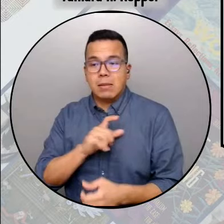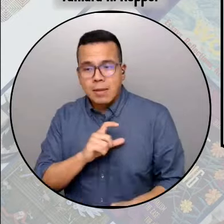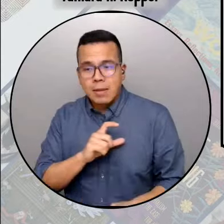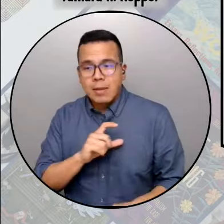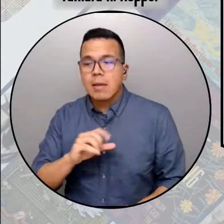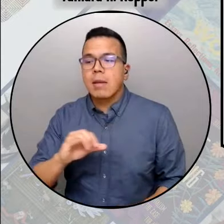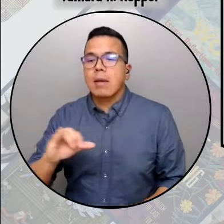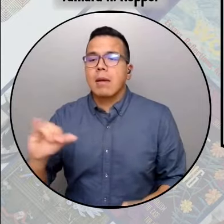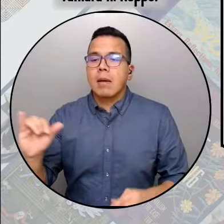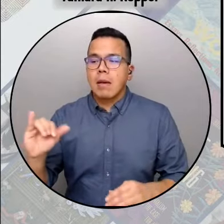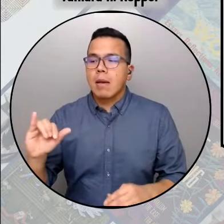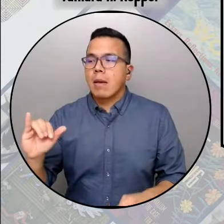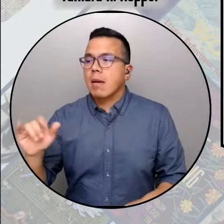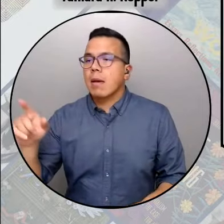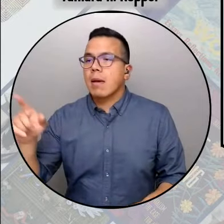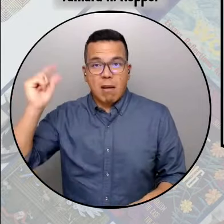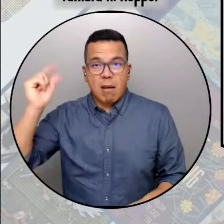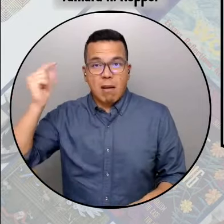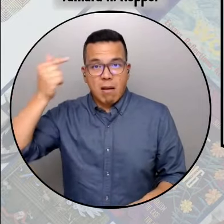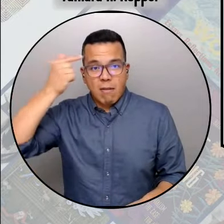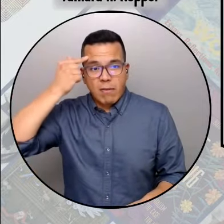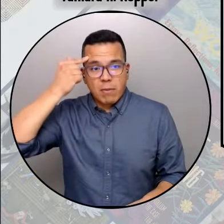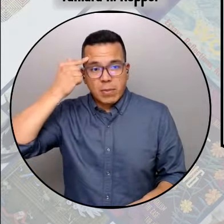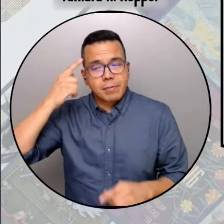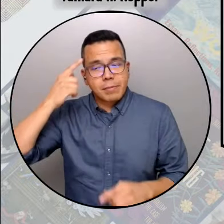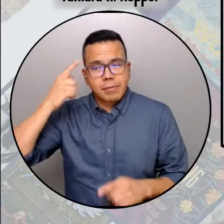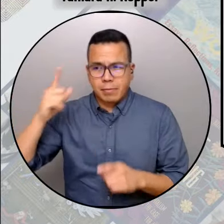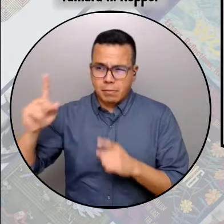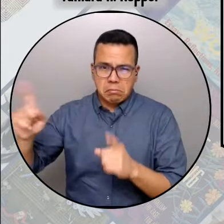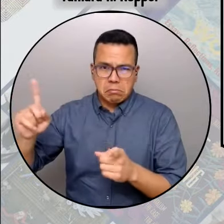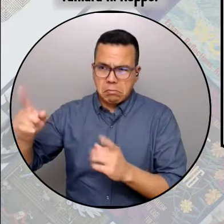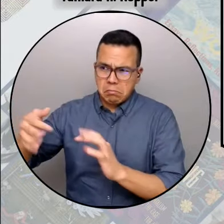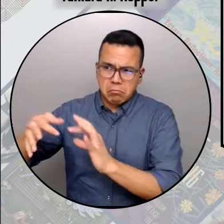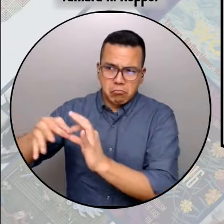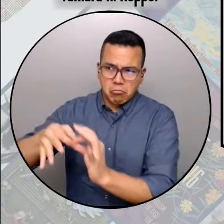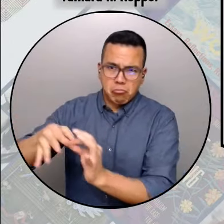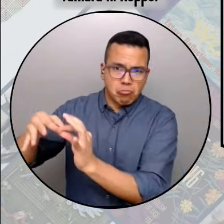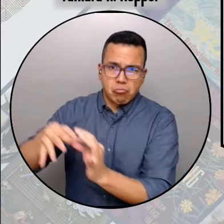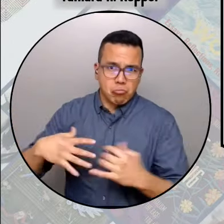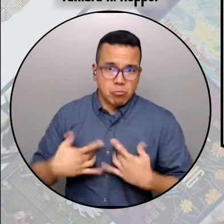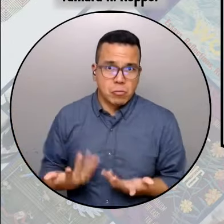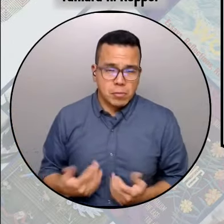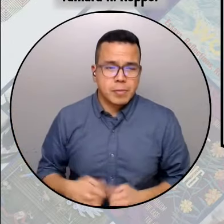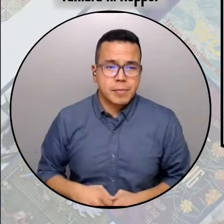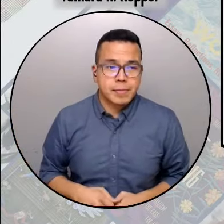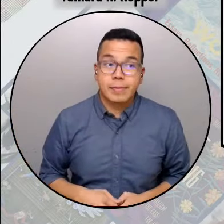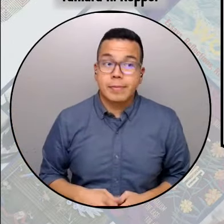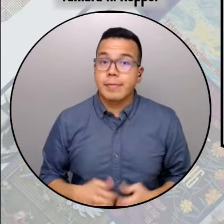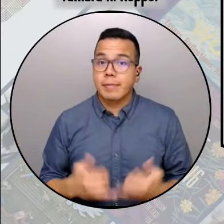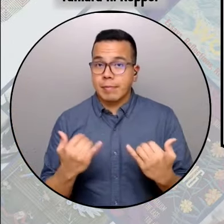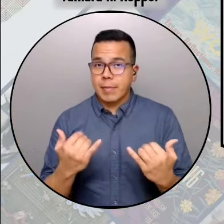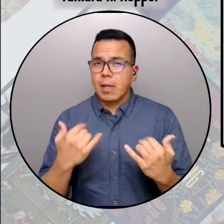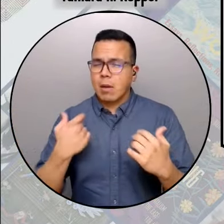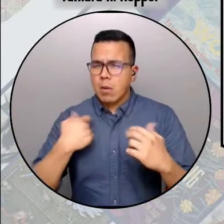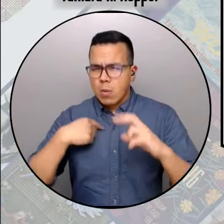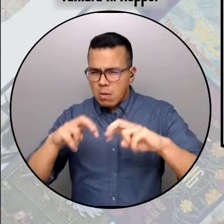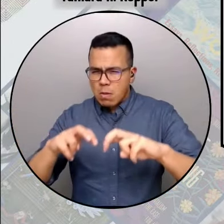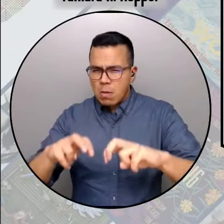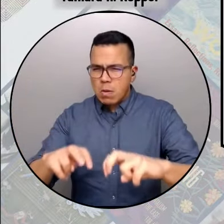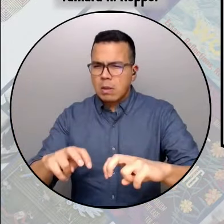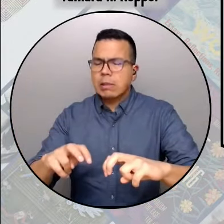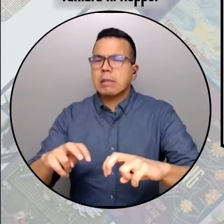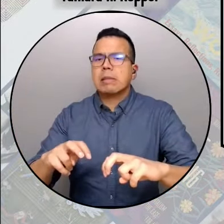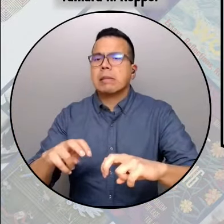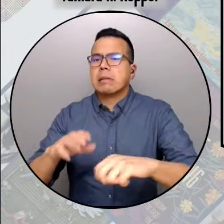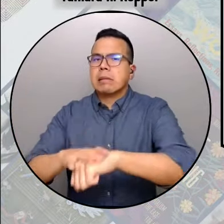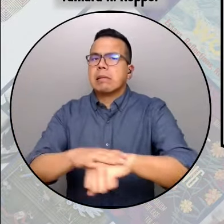and the federal government. And this is some of the stuff that we're seeing being called into question under kind of the call for